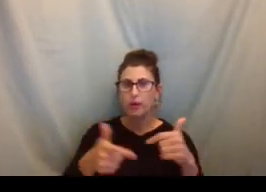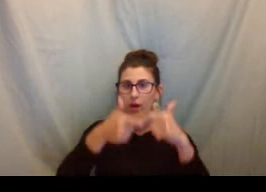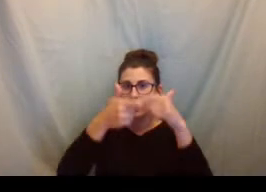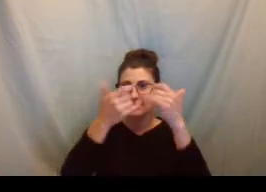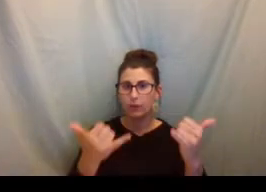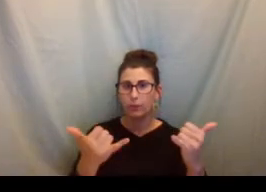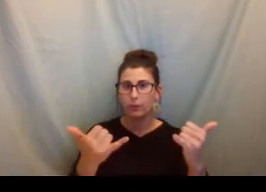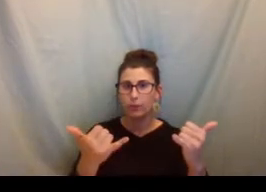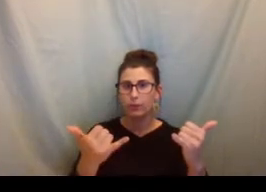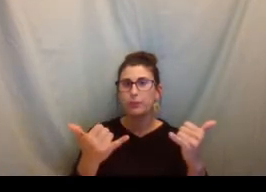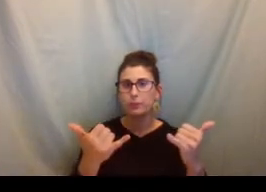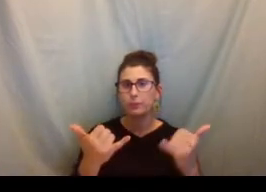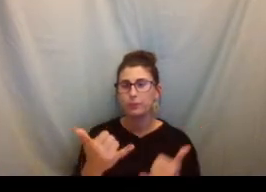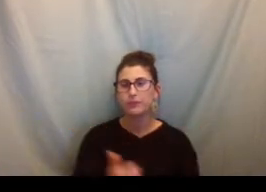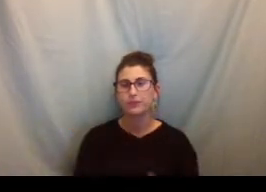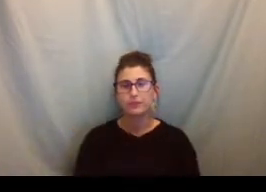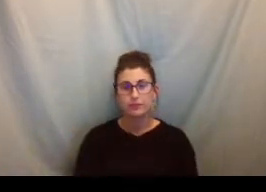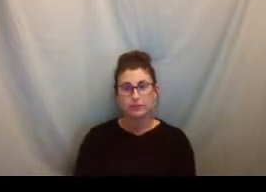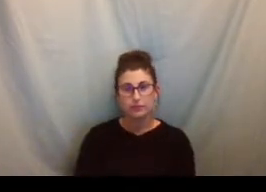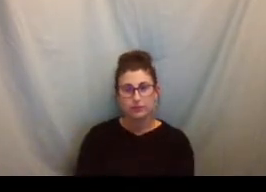it now.